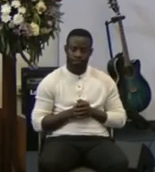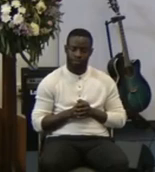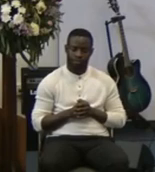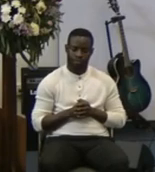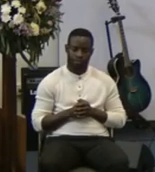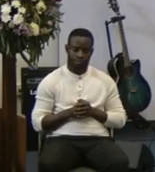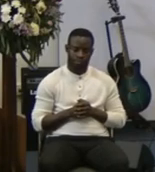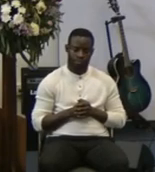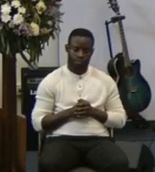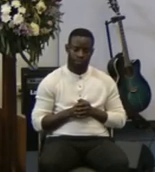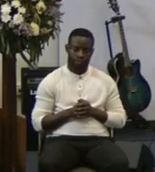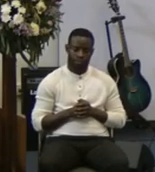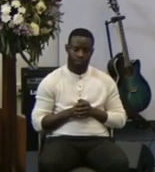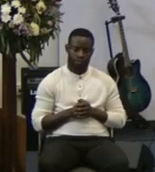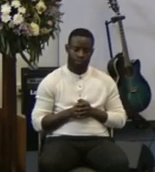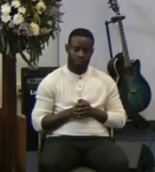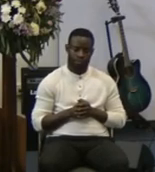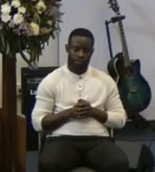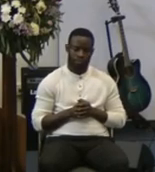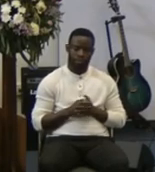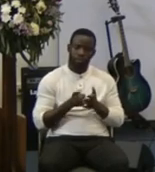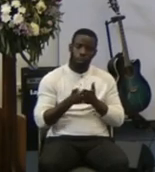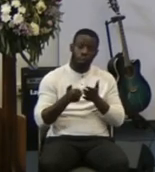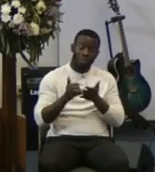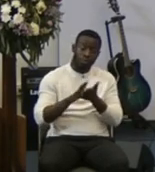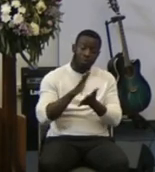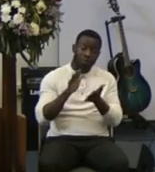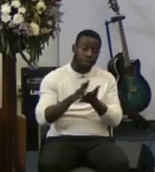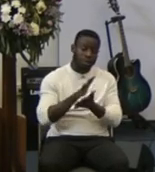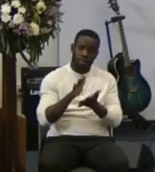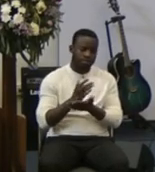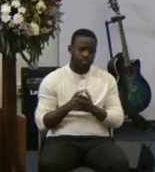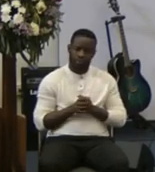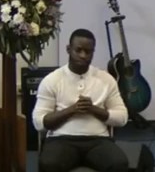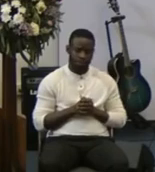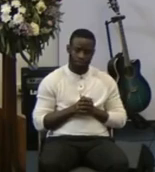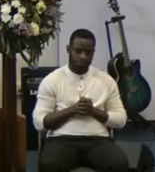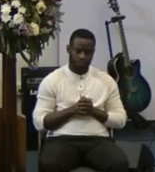It's not always joyful.